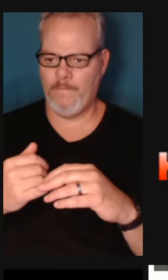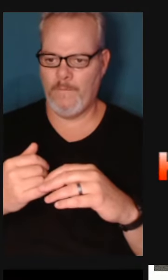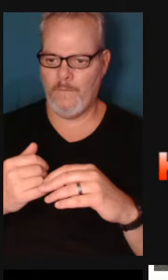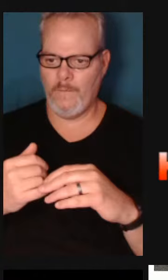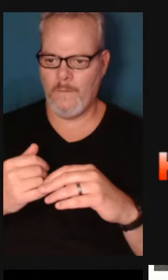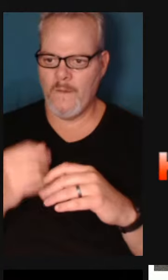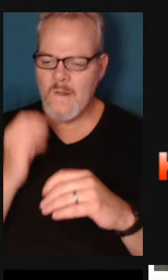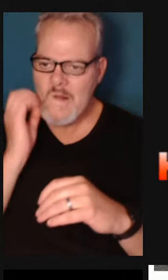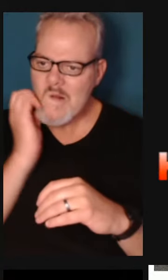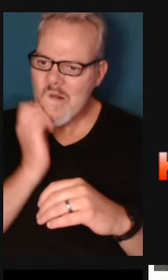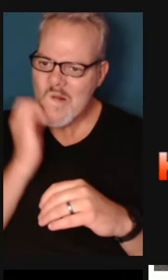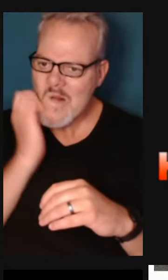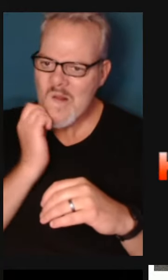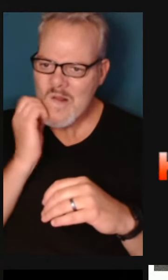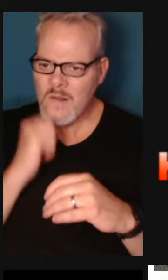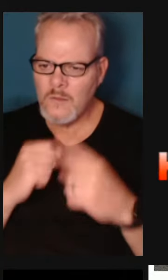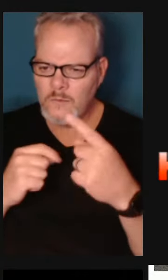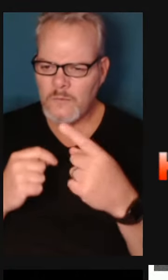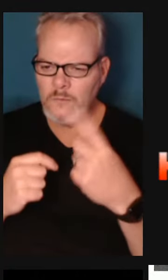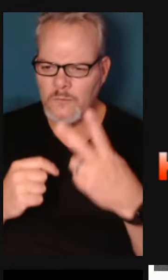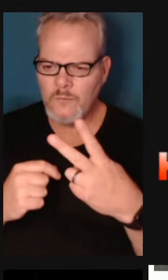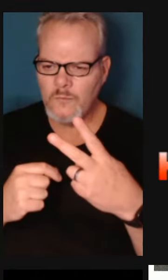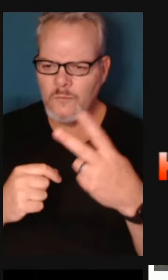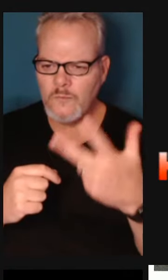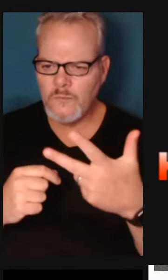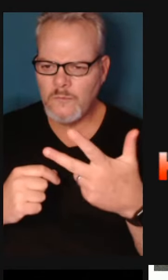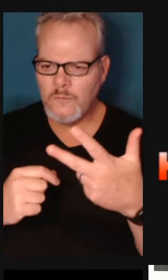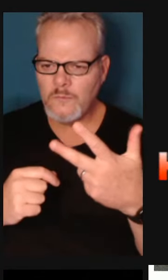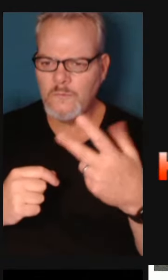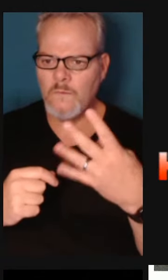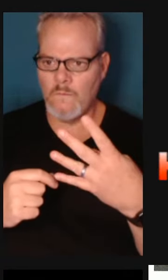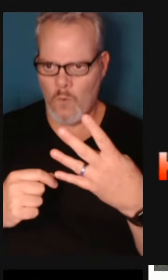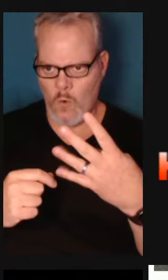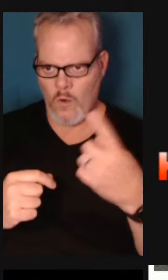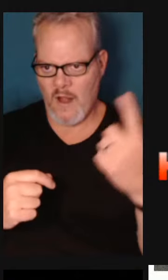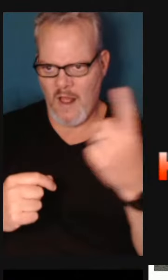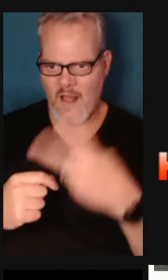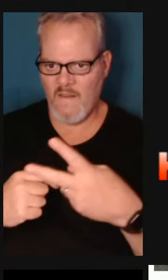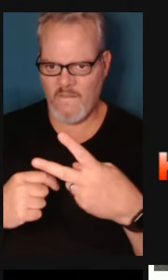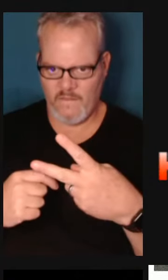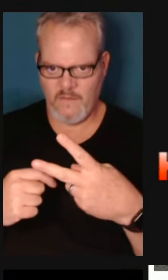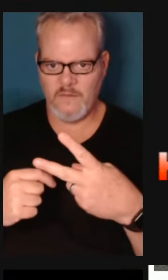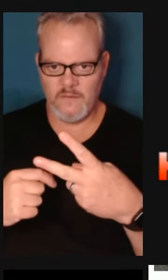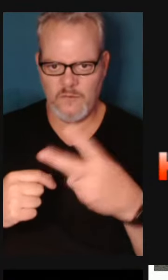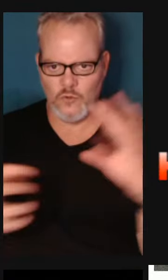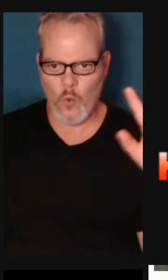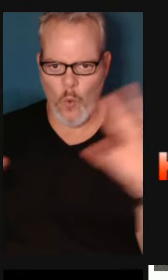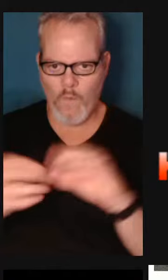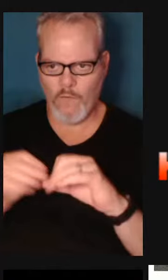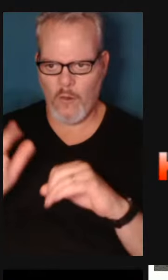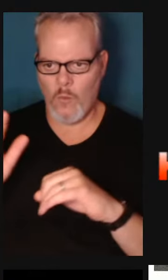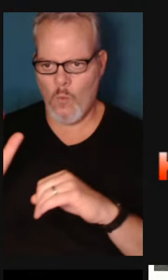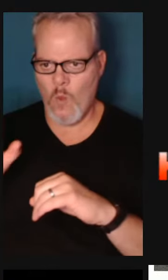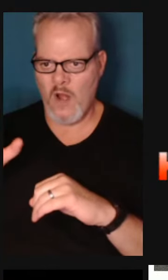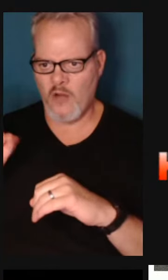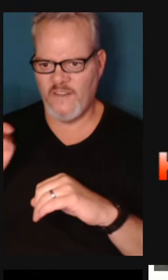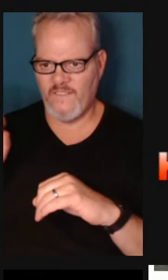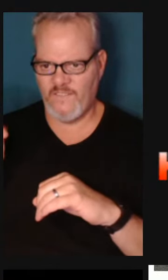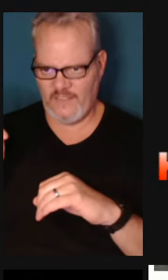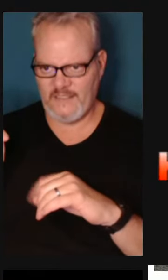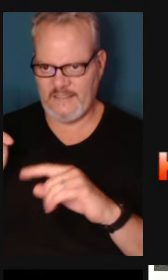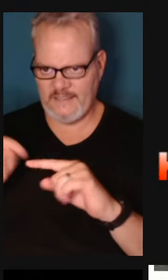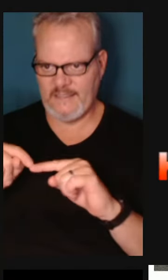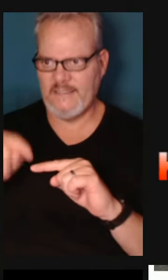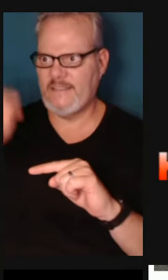let's call it 1, 2, 3, 4.5, right? So over 100 feet hill over